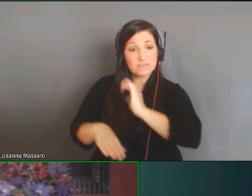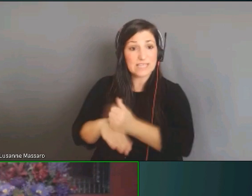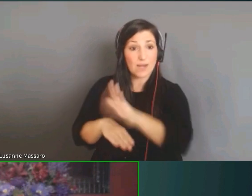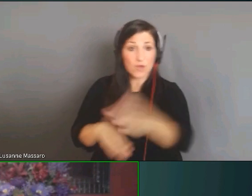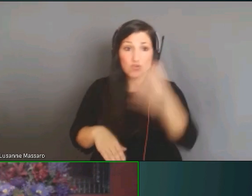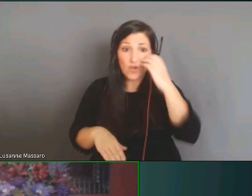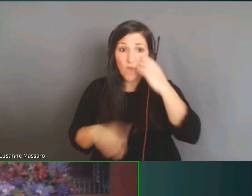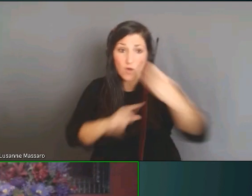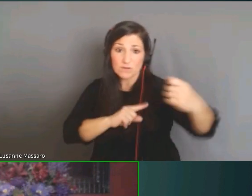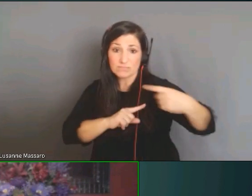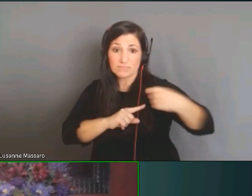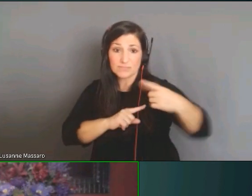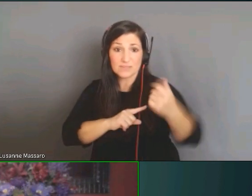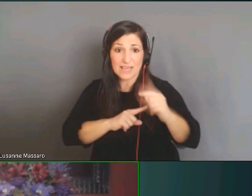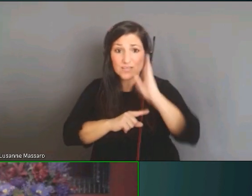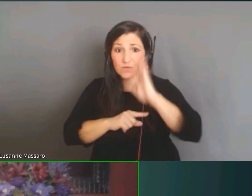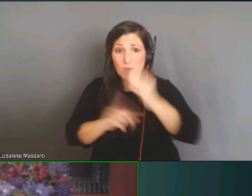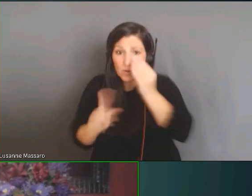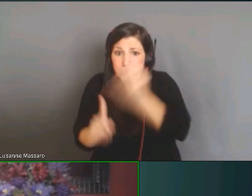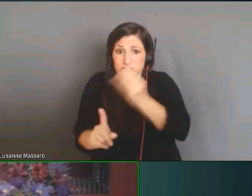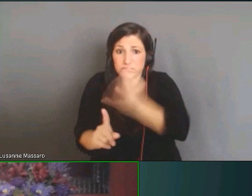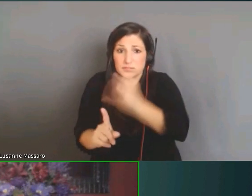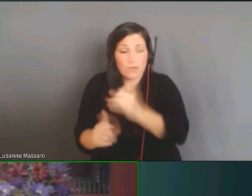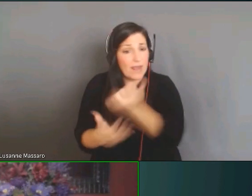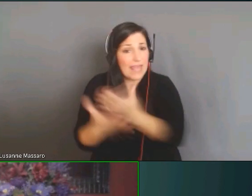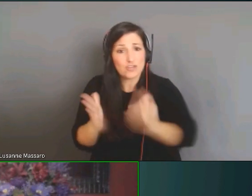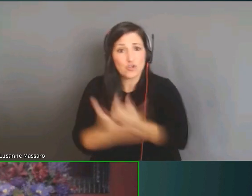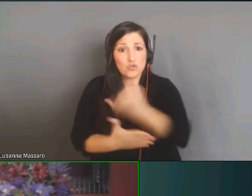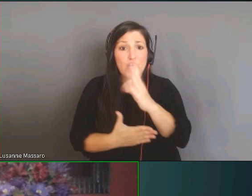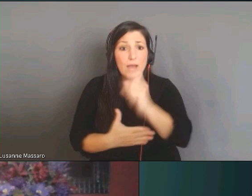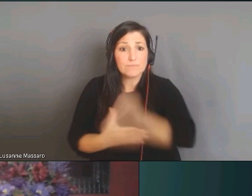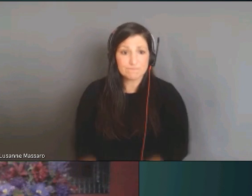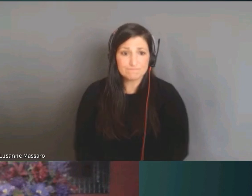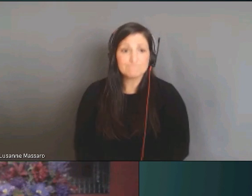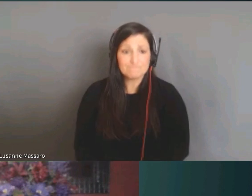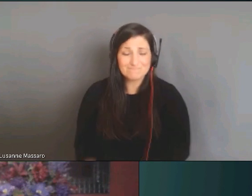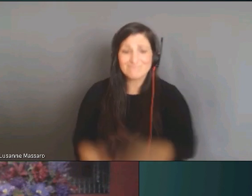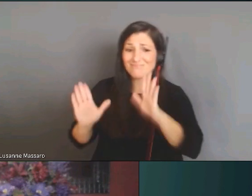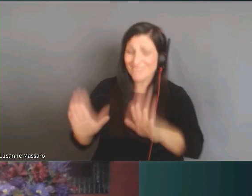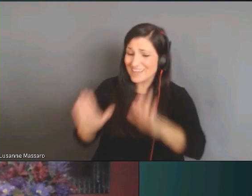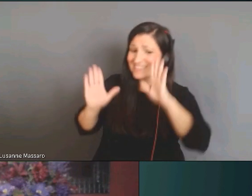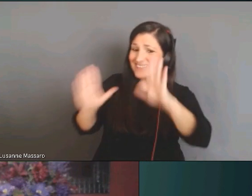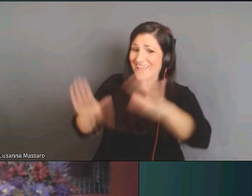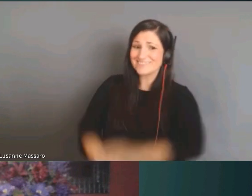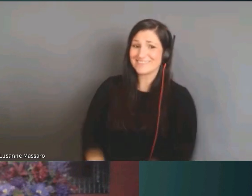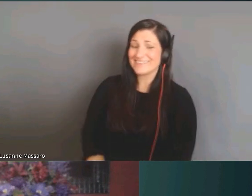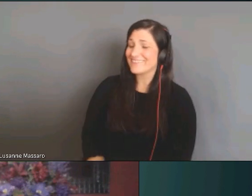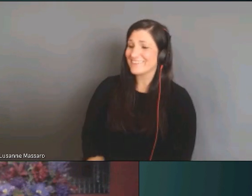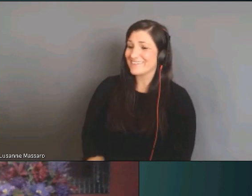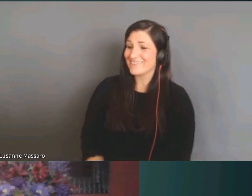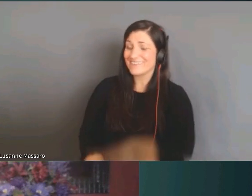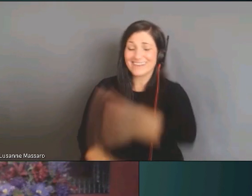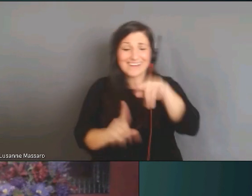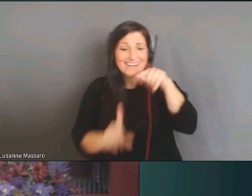So we will keep you guys updated. Fantastic. Yeah, so bottom line is we would love for you to